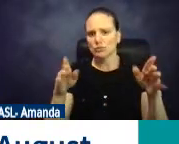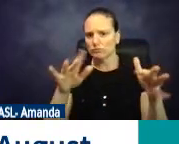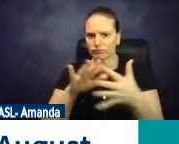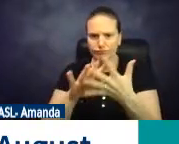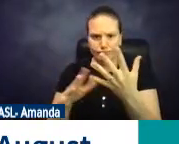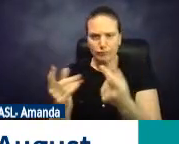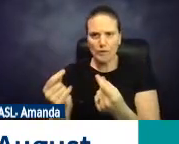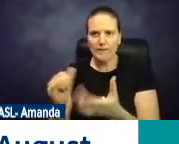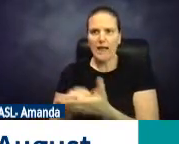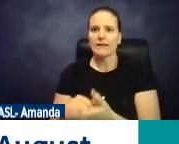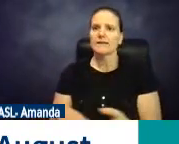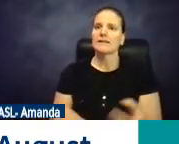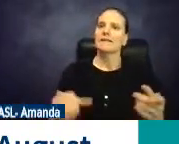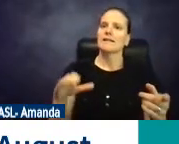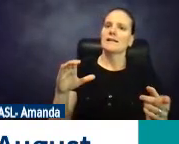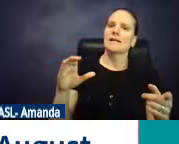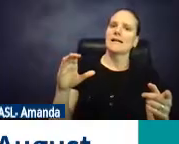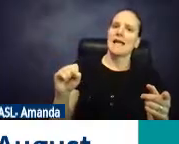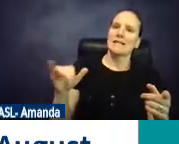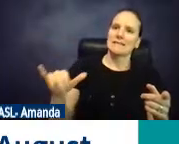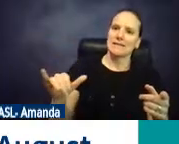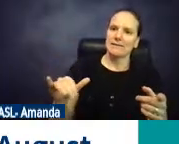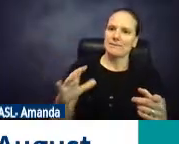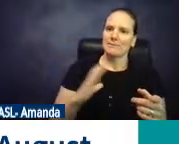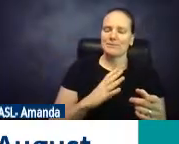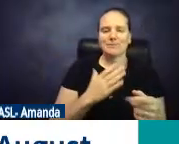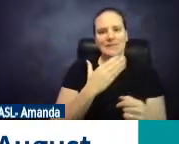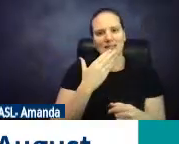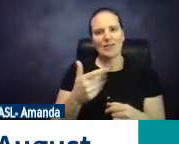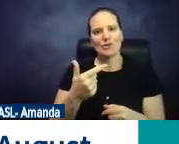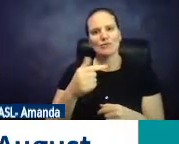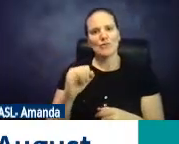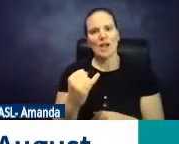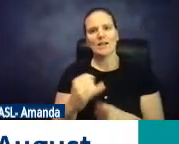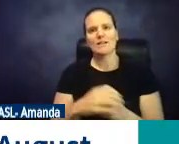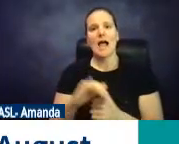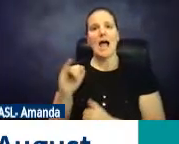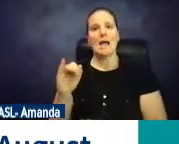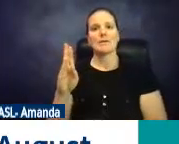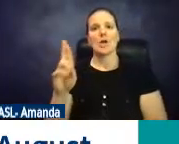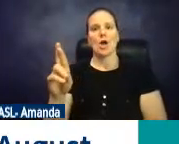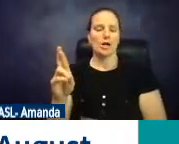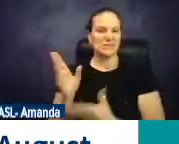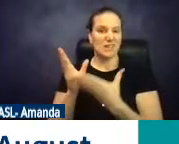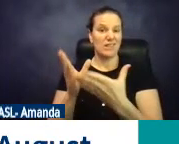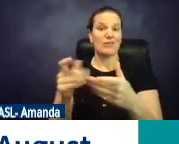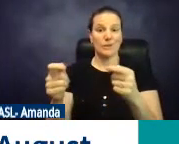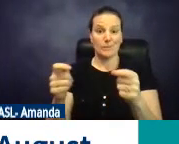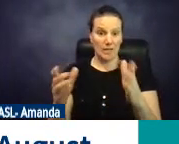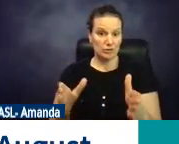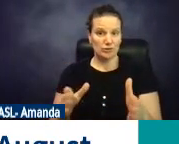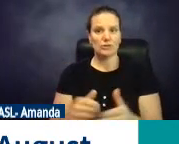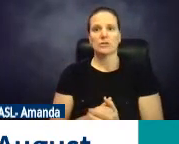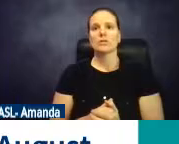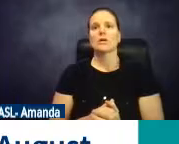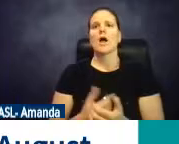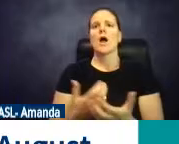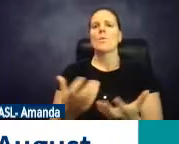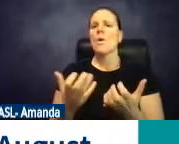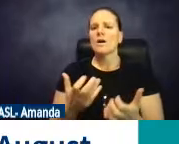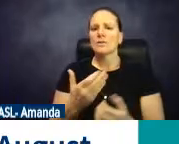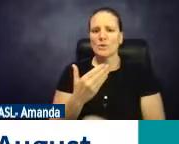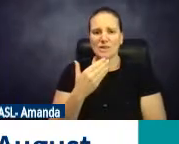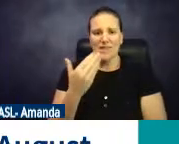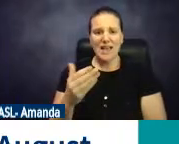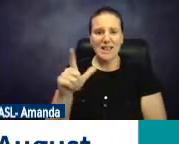Greg. Appreciate that. I'm the IBR delivery manager, and I want to also thank